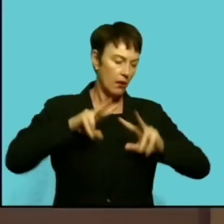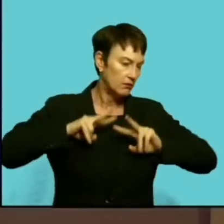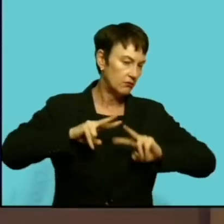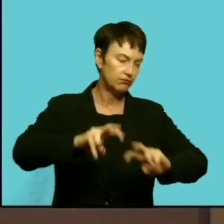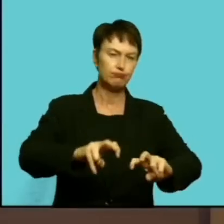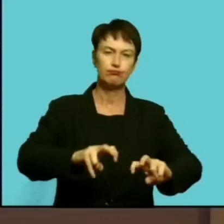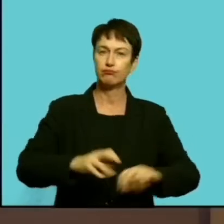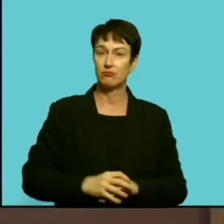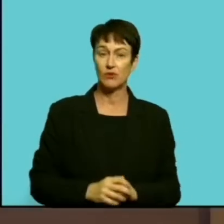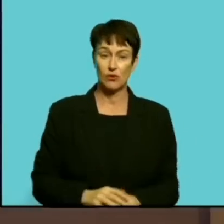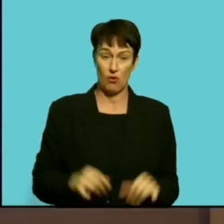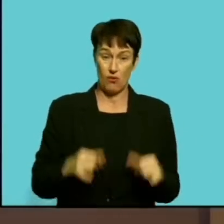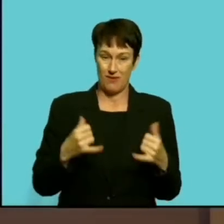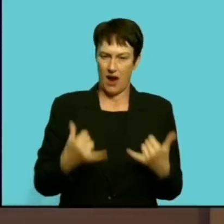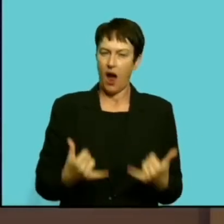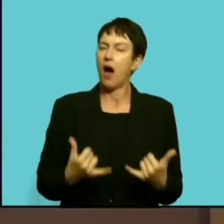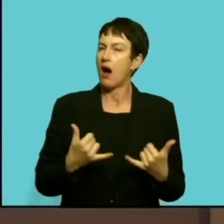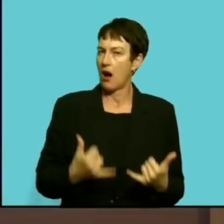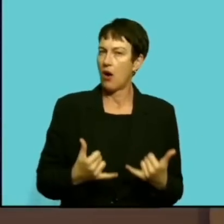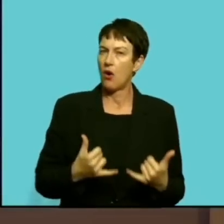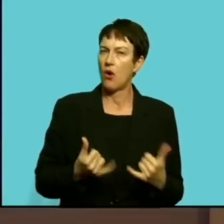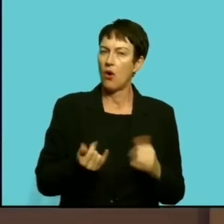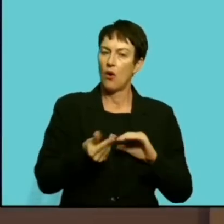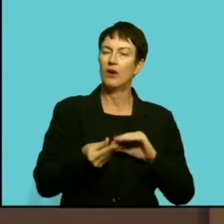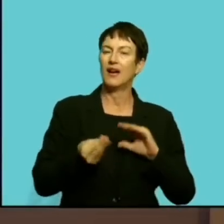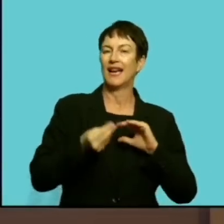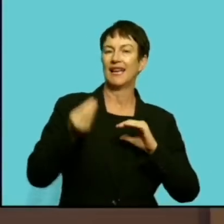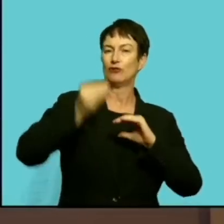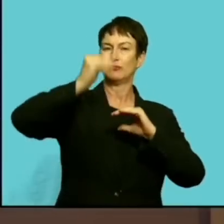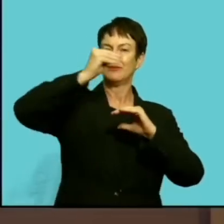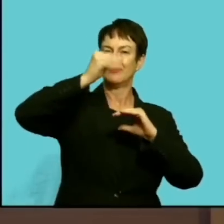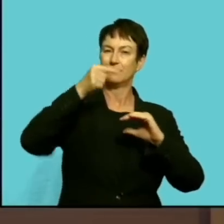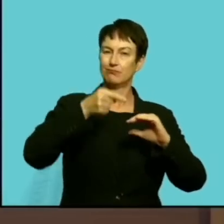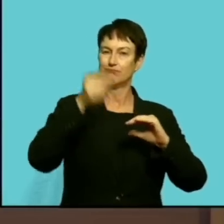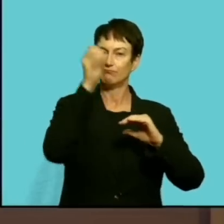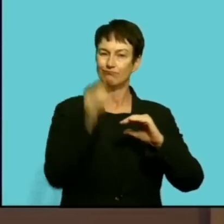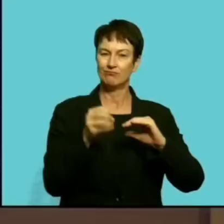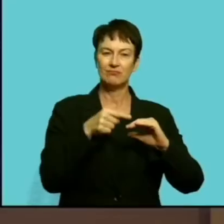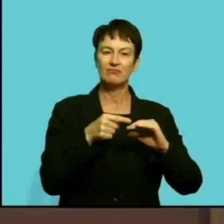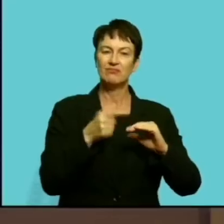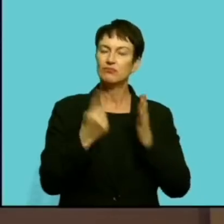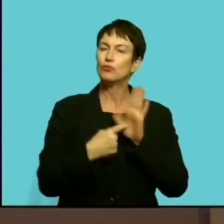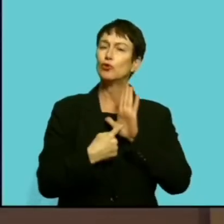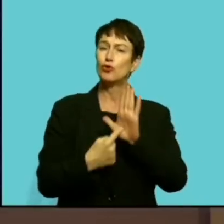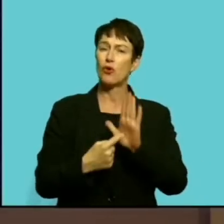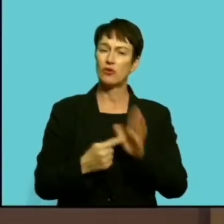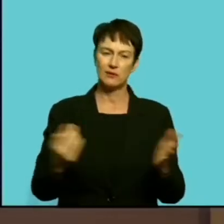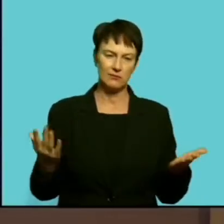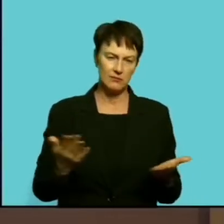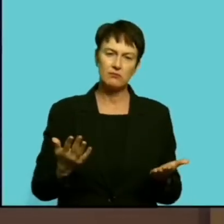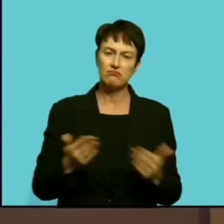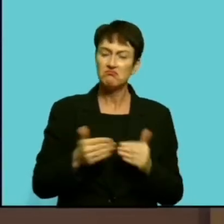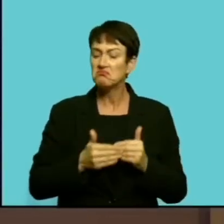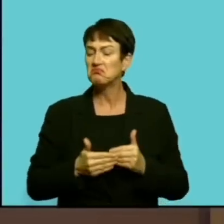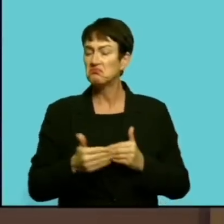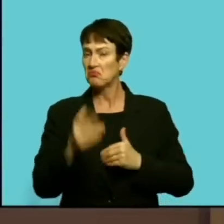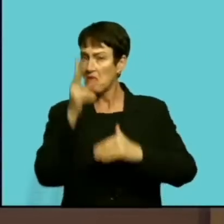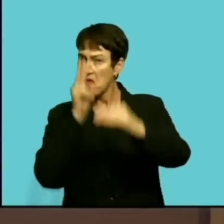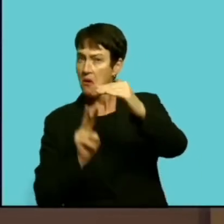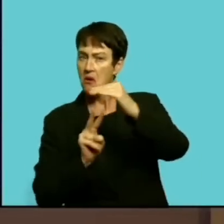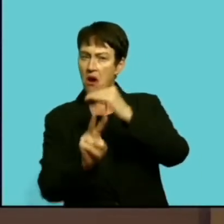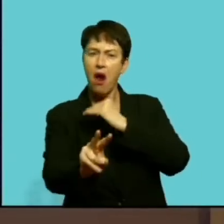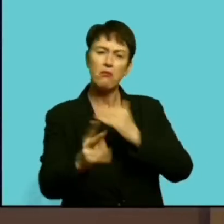repurchase rate levels reflect an accommodative policy stance through the forecast period, keeping